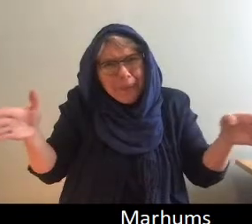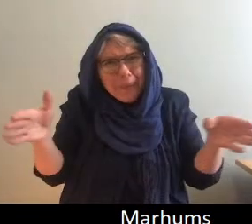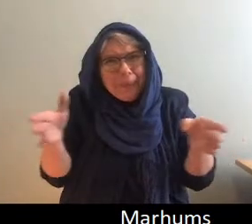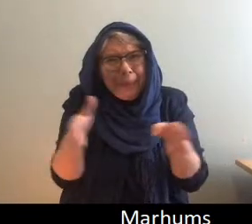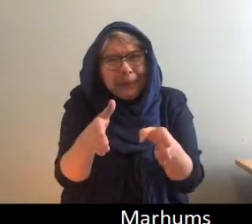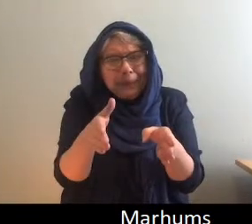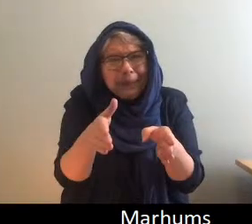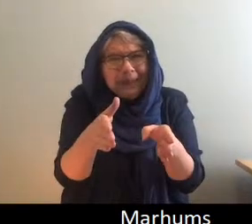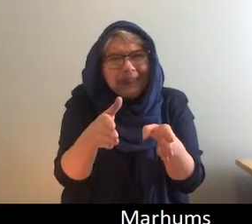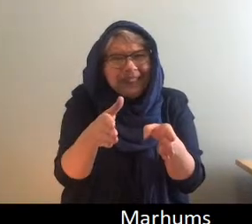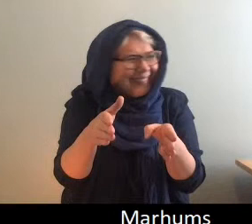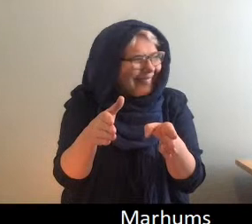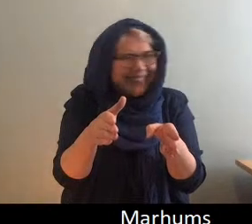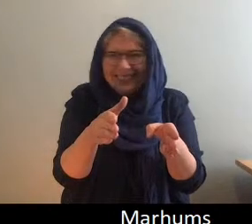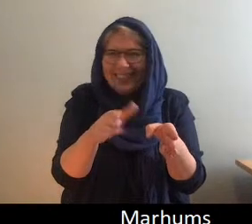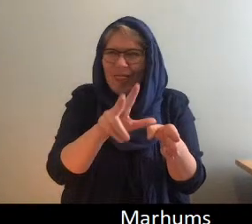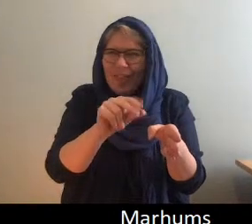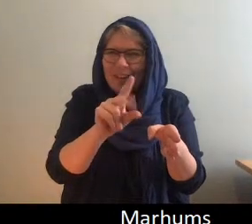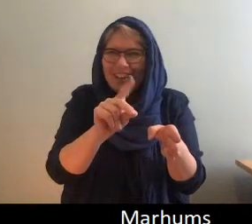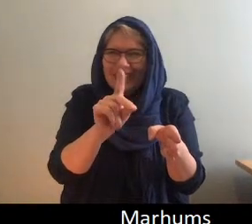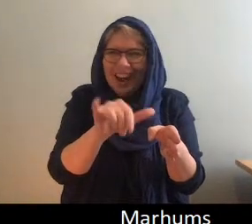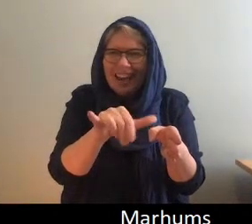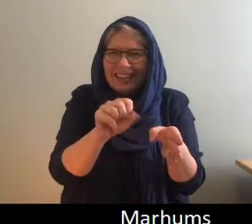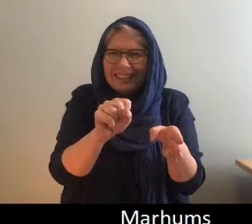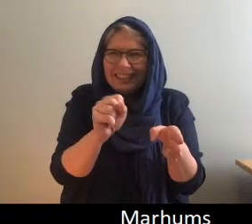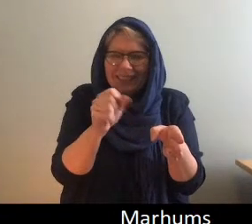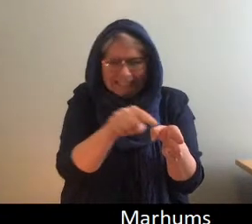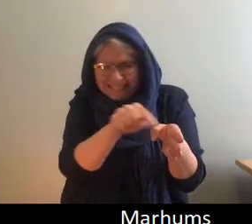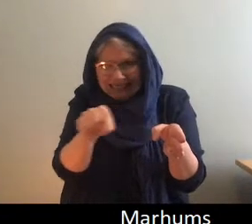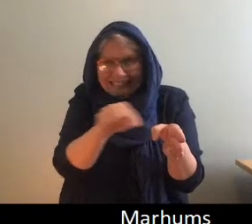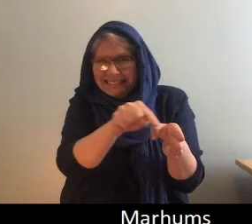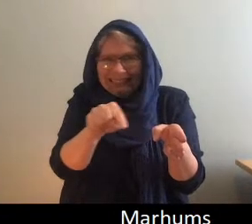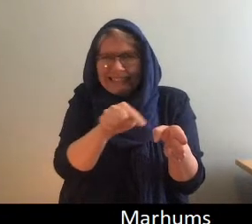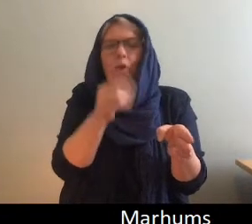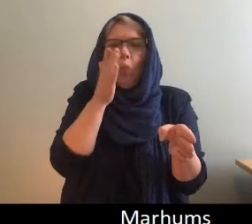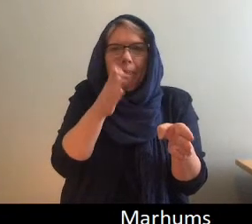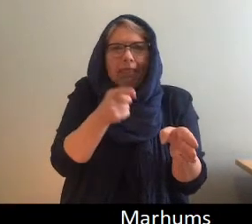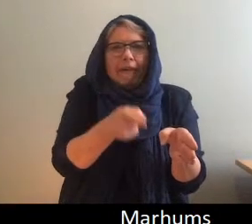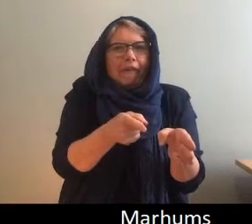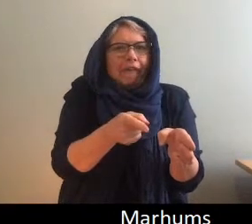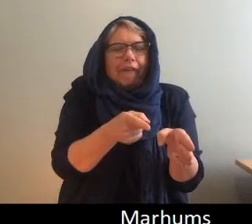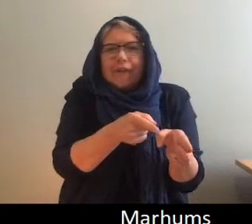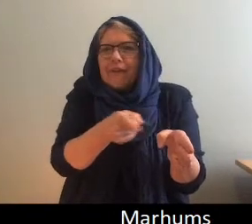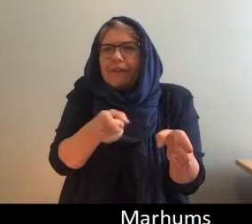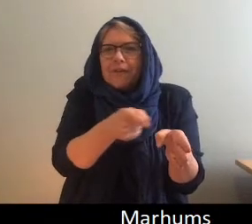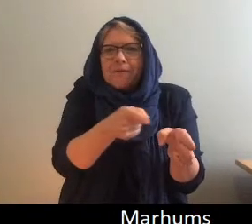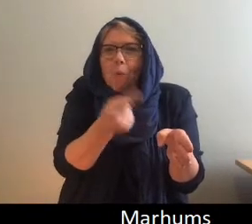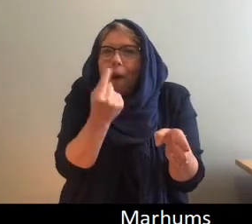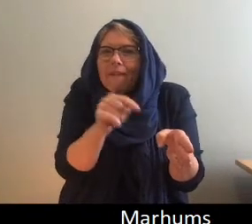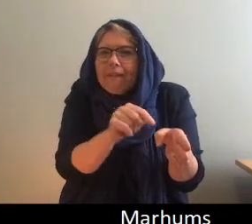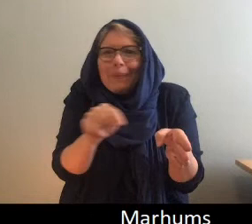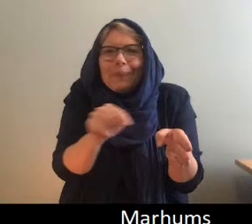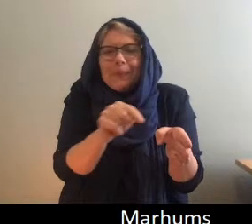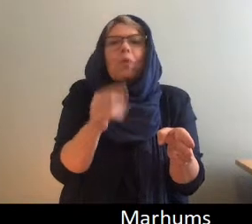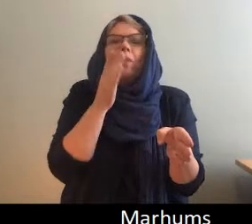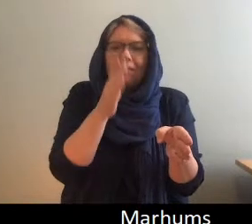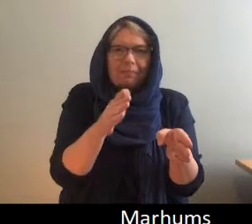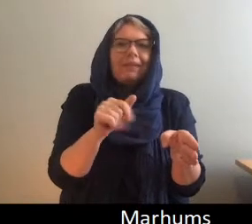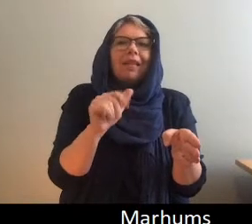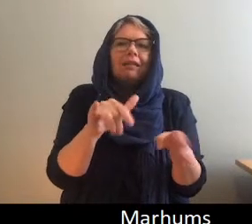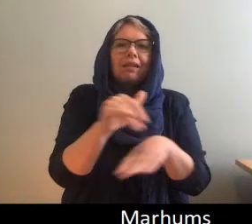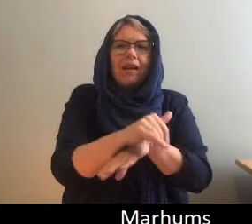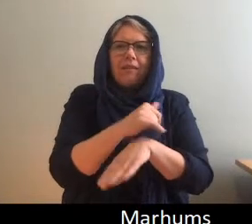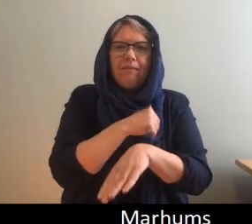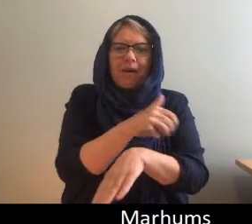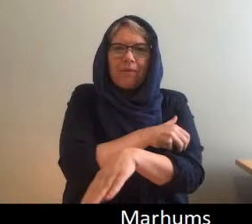we have jobs to go to, we have, well, not right now, in COVID-19, nobody is supposed to, unless you're in an essential service. And